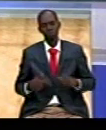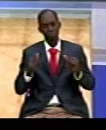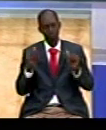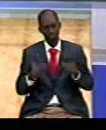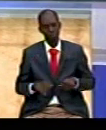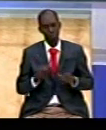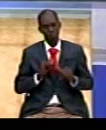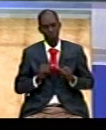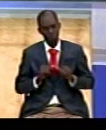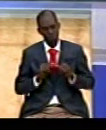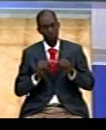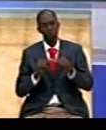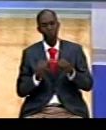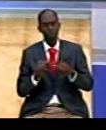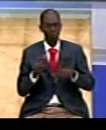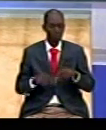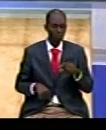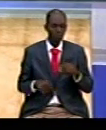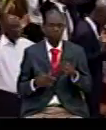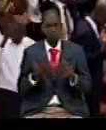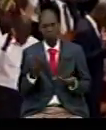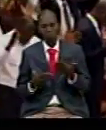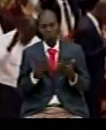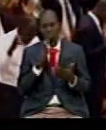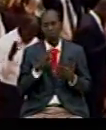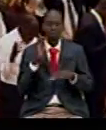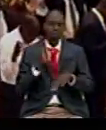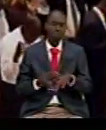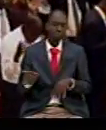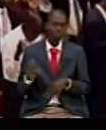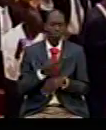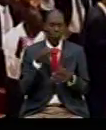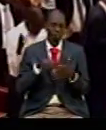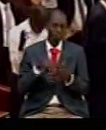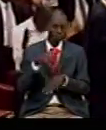go on? Touch them tonight in Jesus'